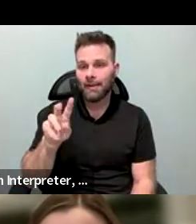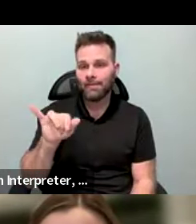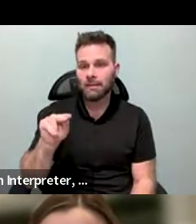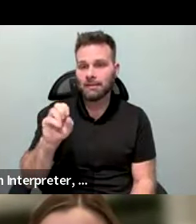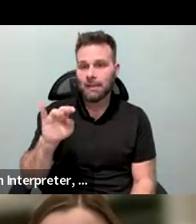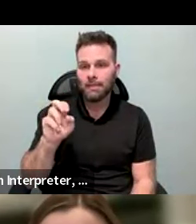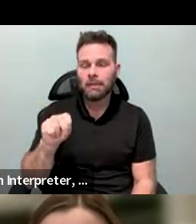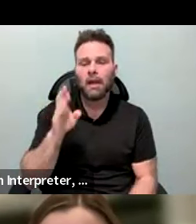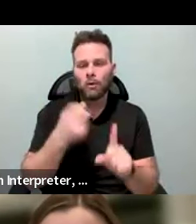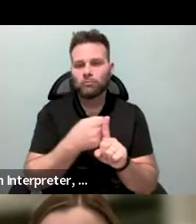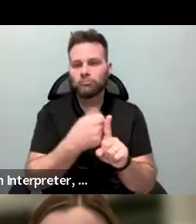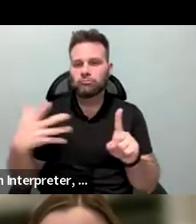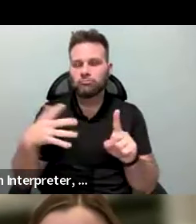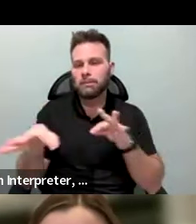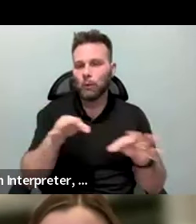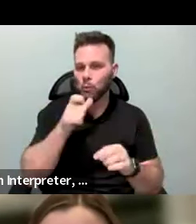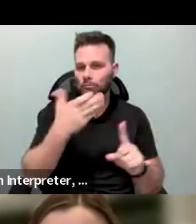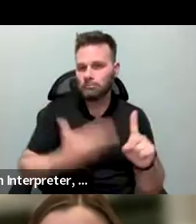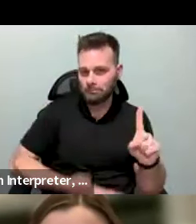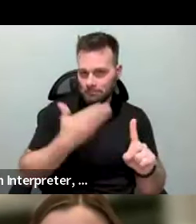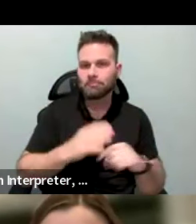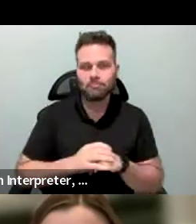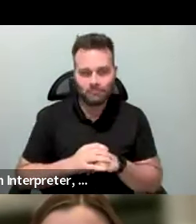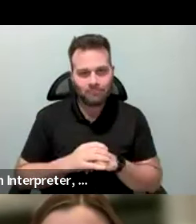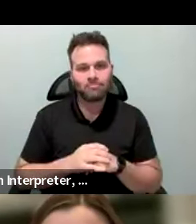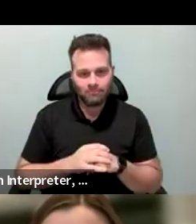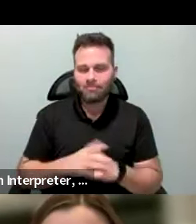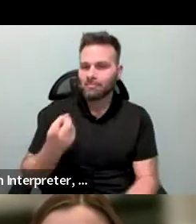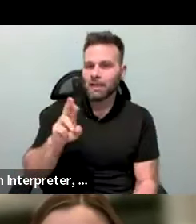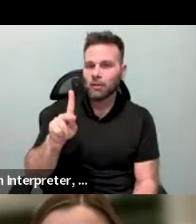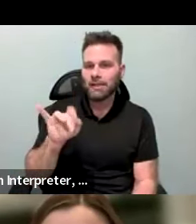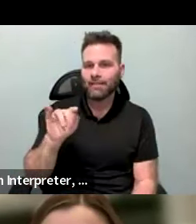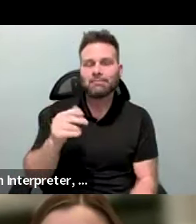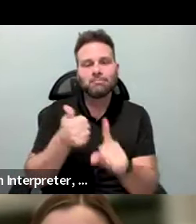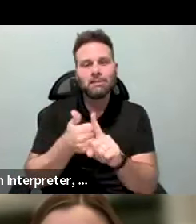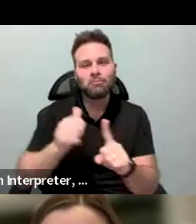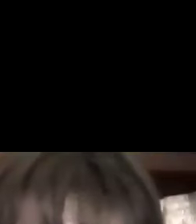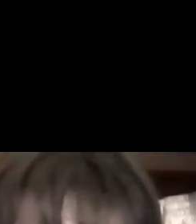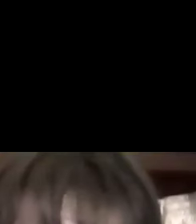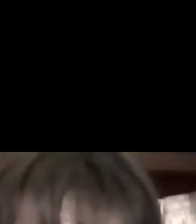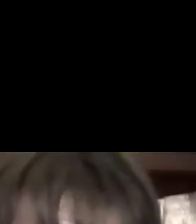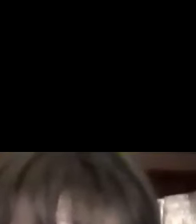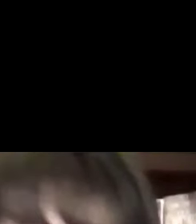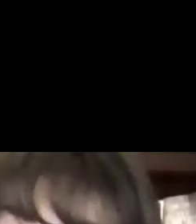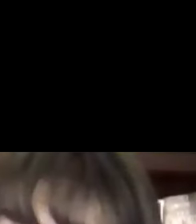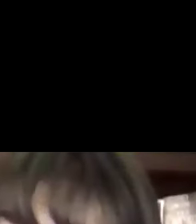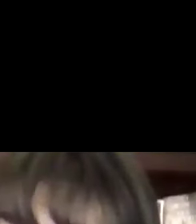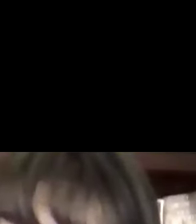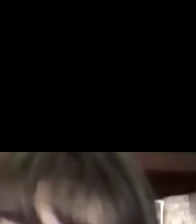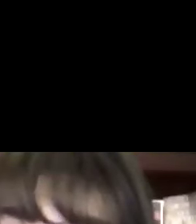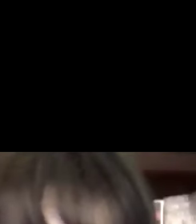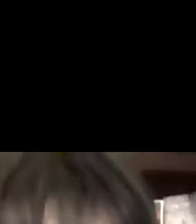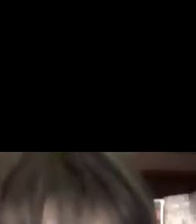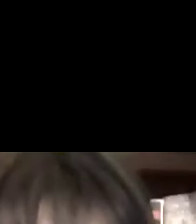he starts. Dr. Kevin Simon is Boston's first Chief Behavioral Health